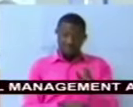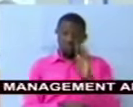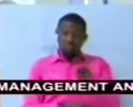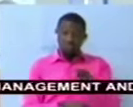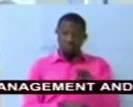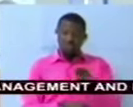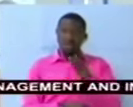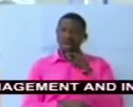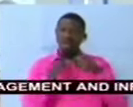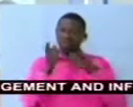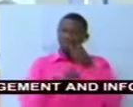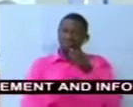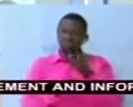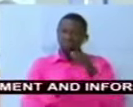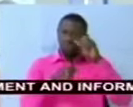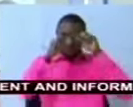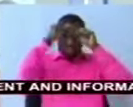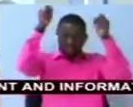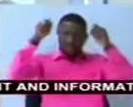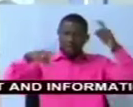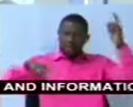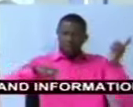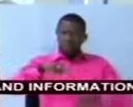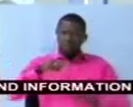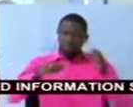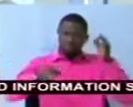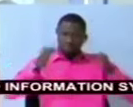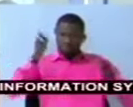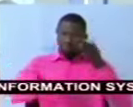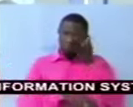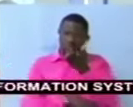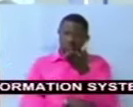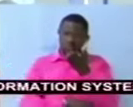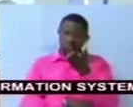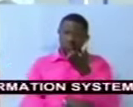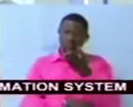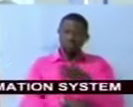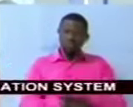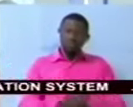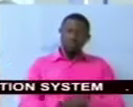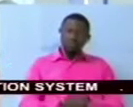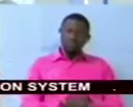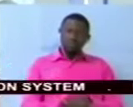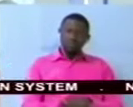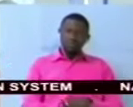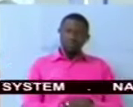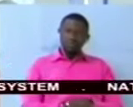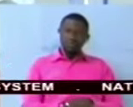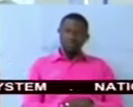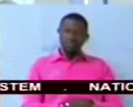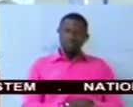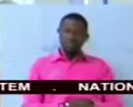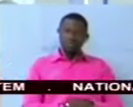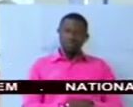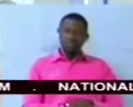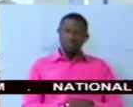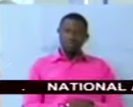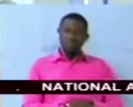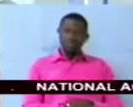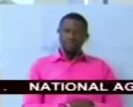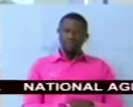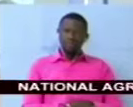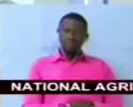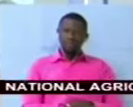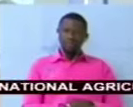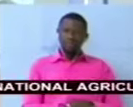mom la doomi rew wara def li nga xamne mom la sa rew sentu ci yop pour nga def ko def lolou rek motax mo la duggal